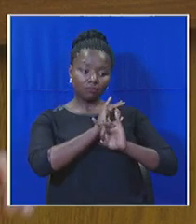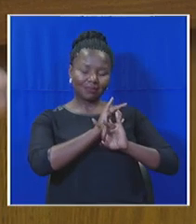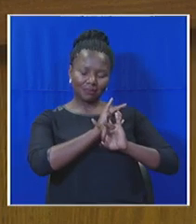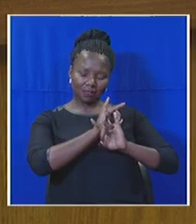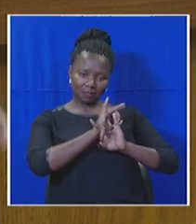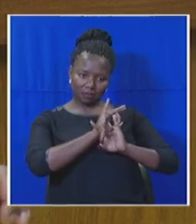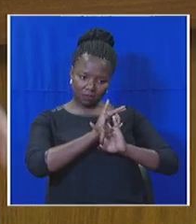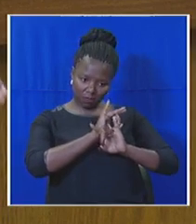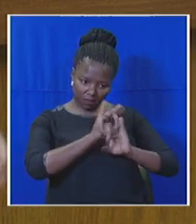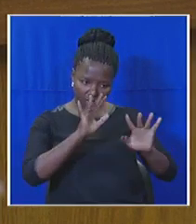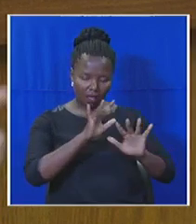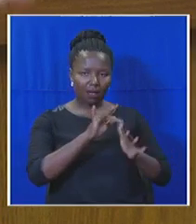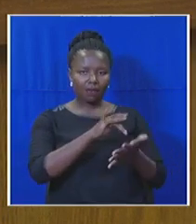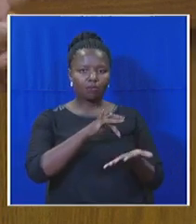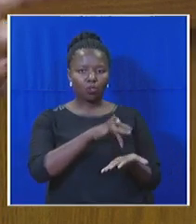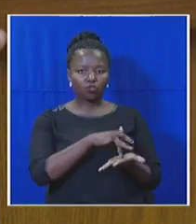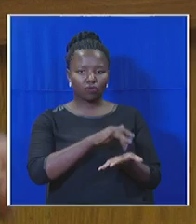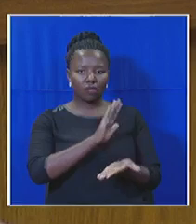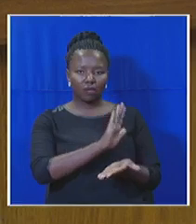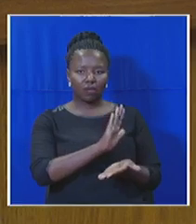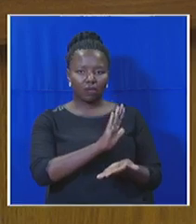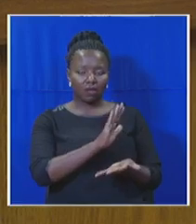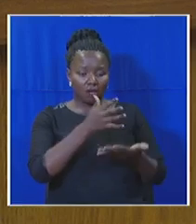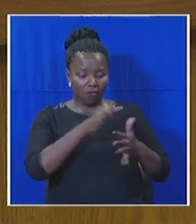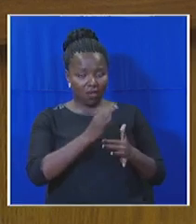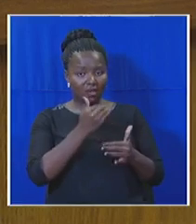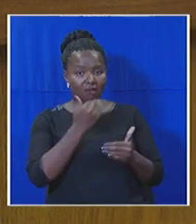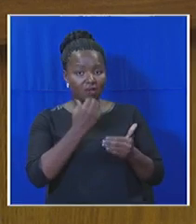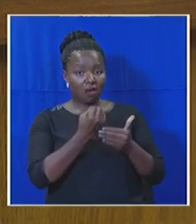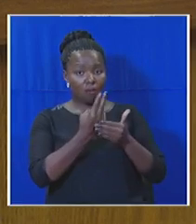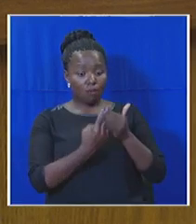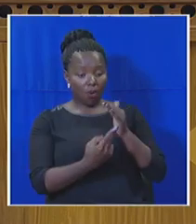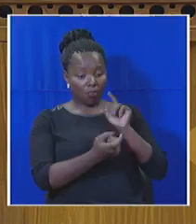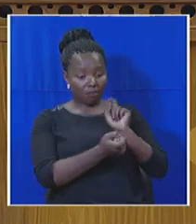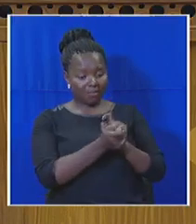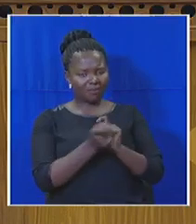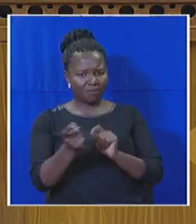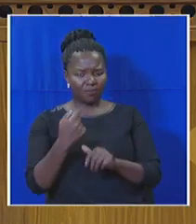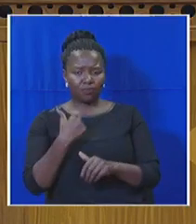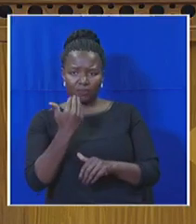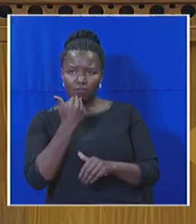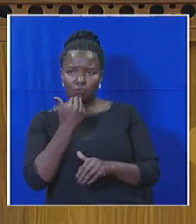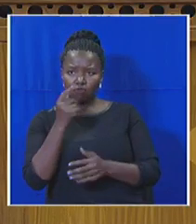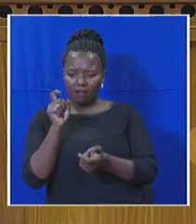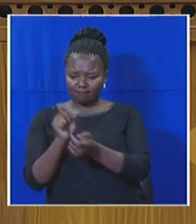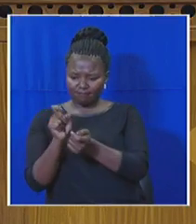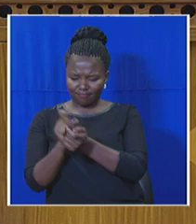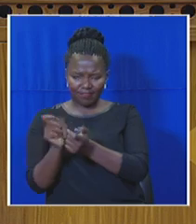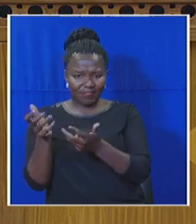deal with all sides. We have met Israelis many times,